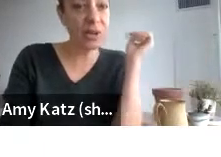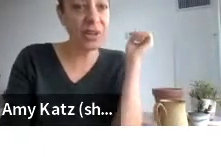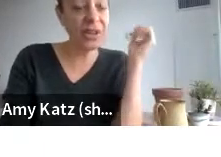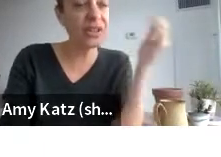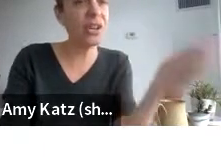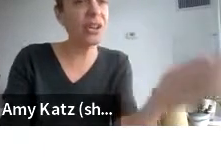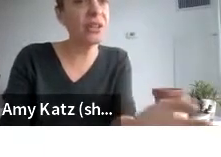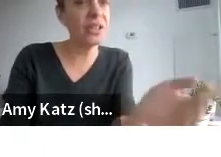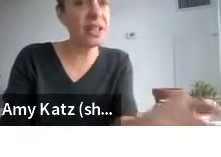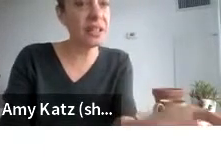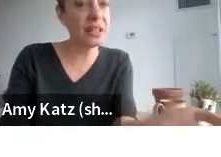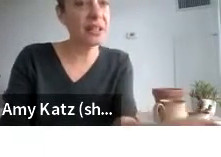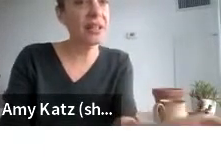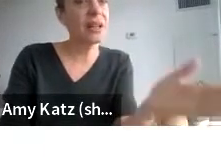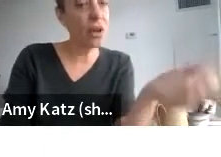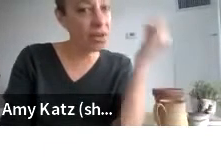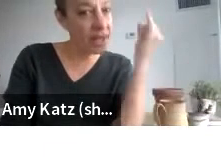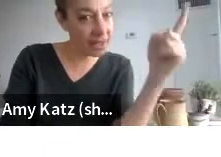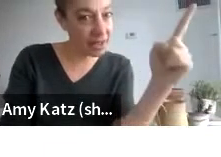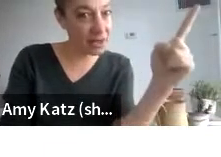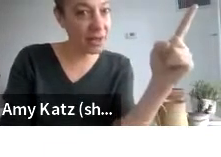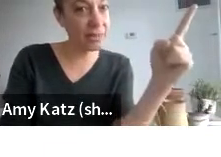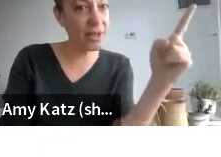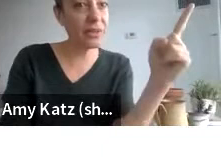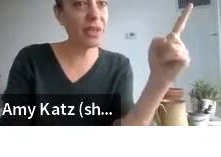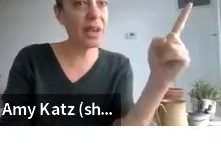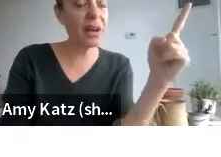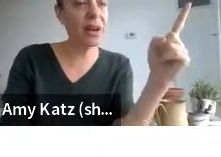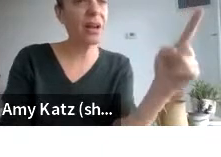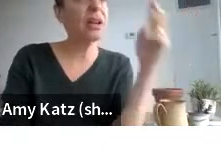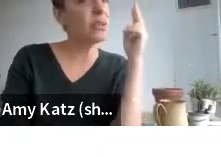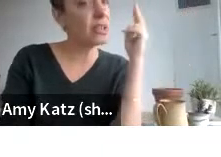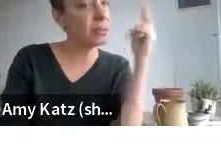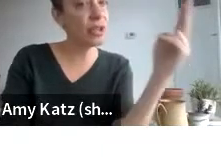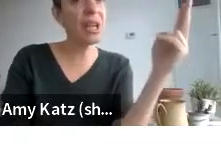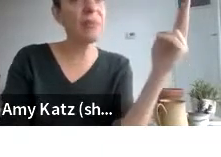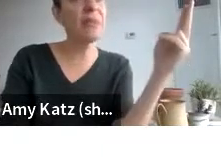research question with this shared understanding. COVID-19 is transmitted through the air.